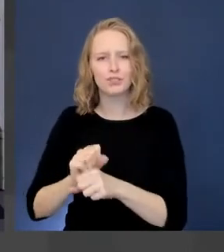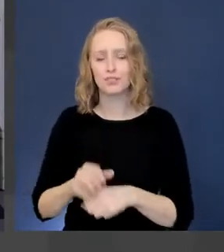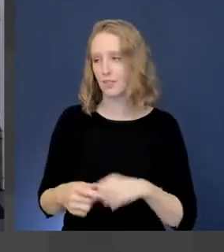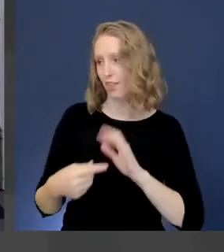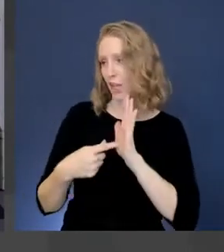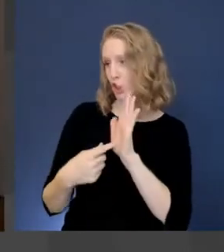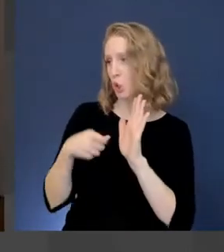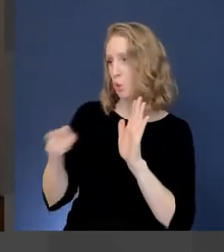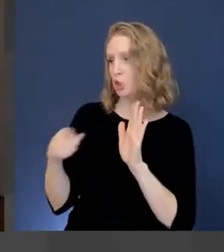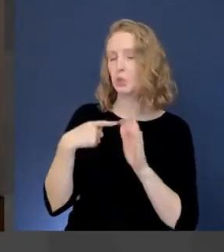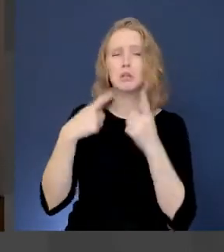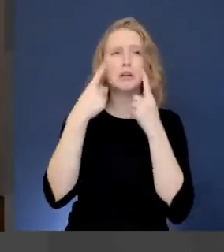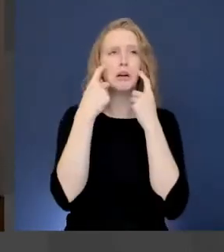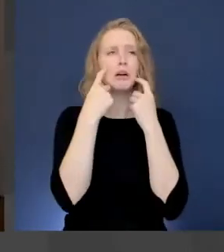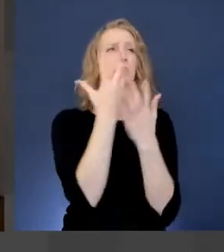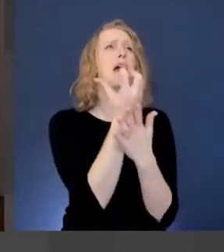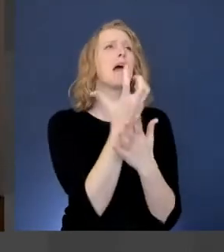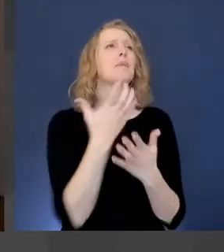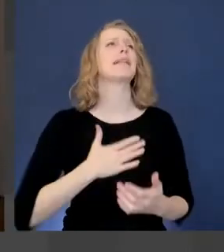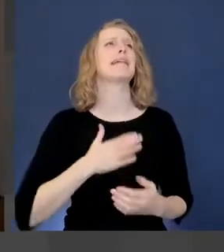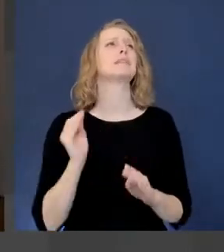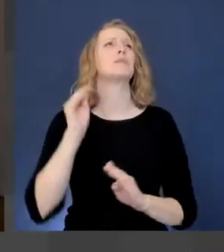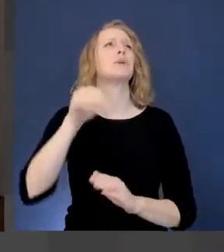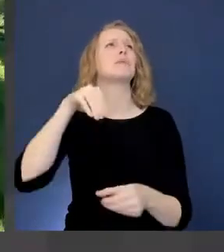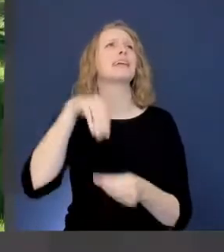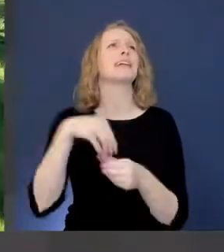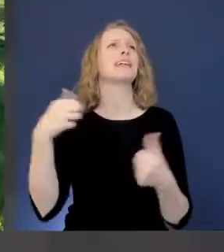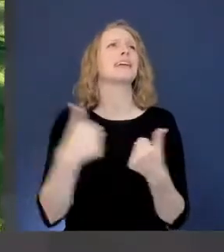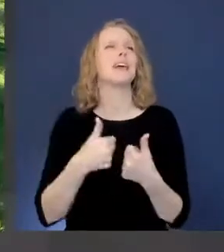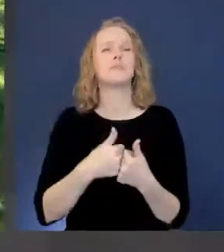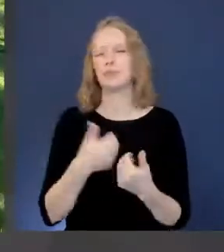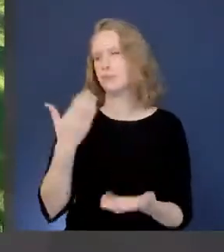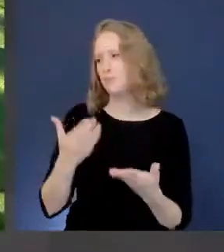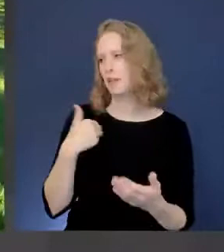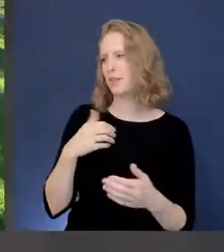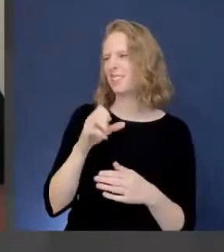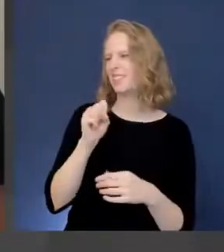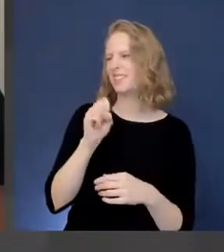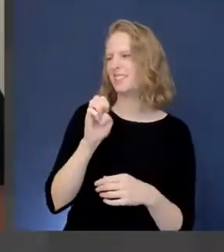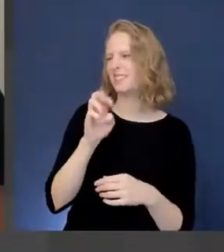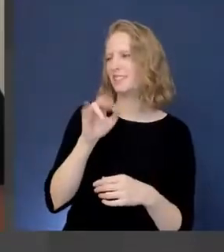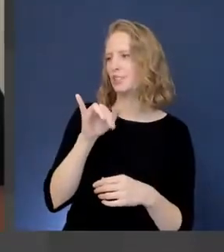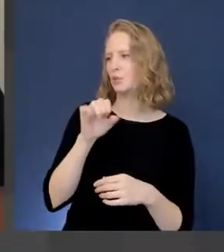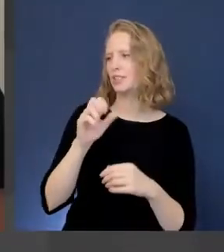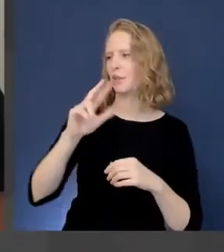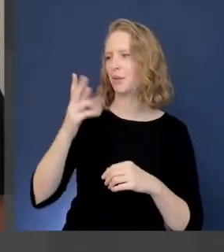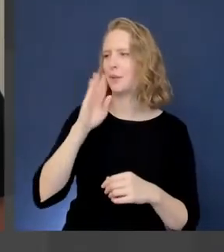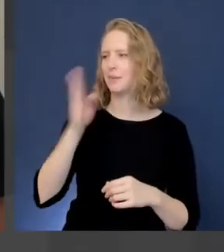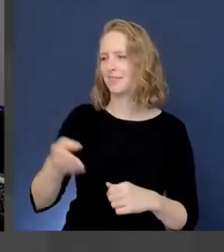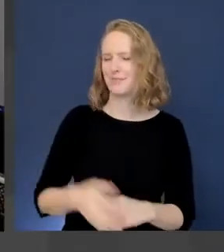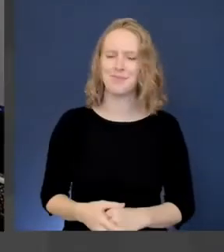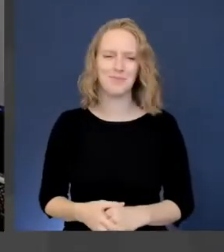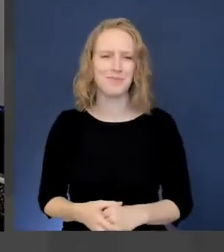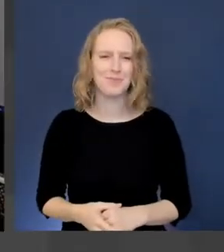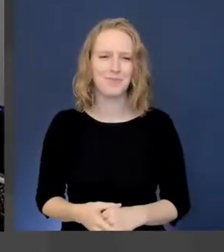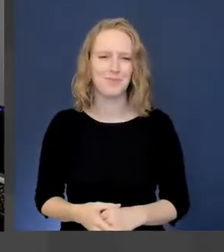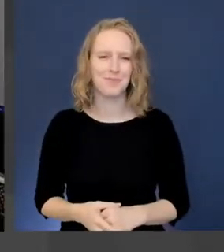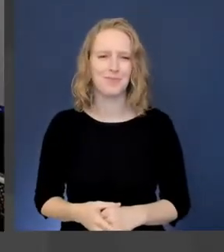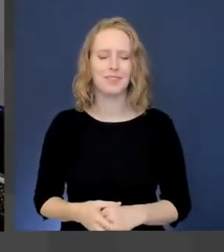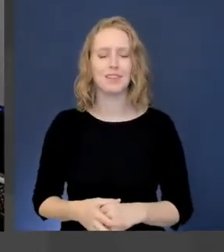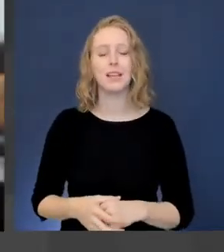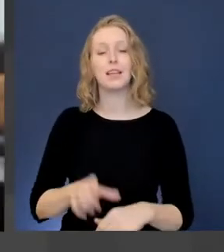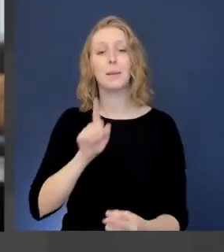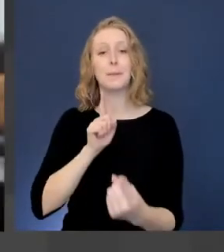put in the game? Maybe in Series 3. Meet a Minecrafter interviews some of the most incredible members